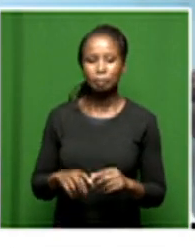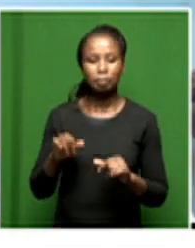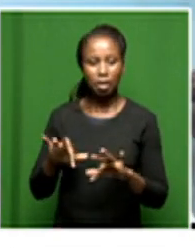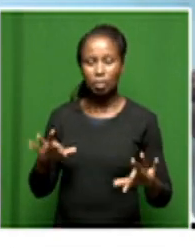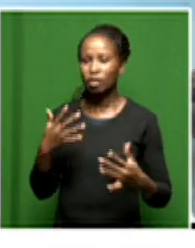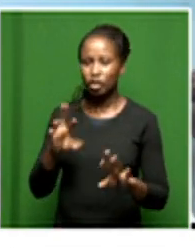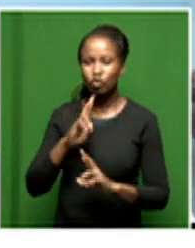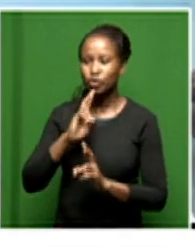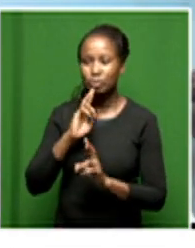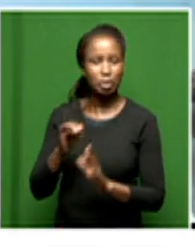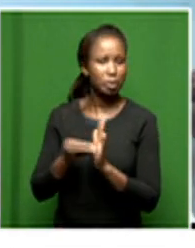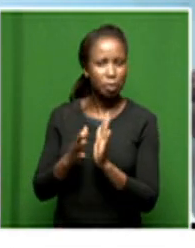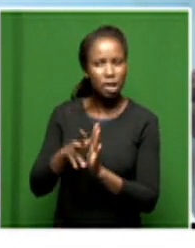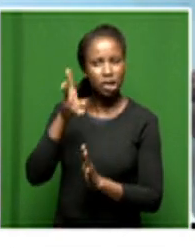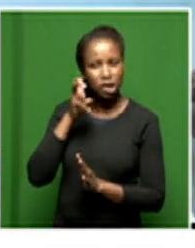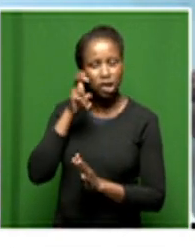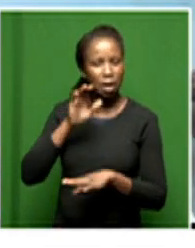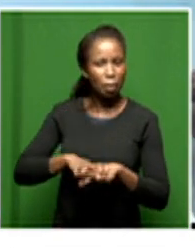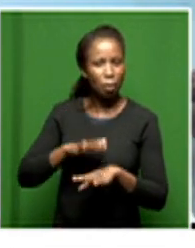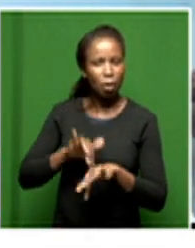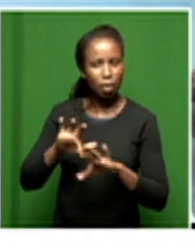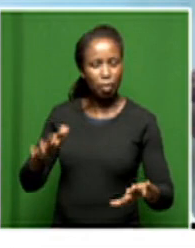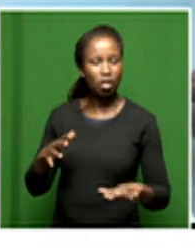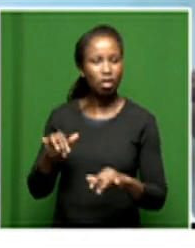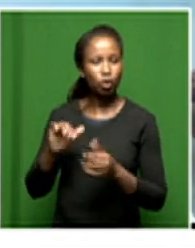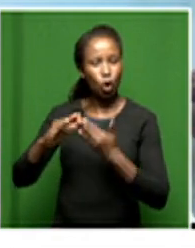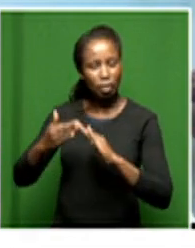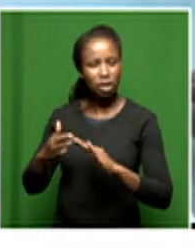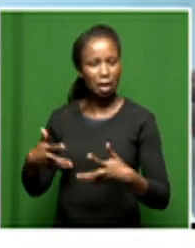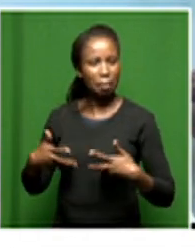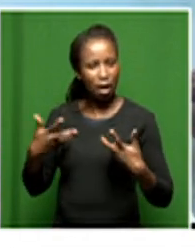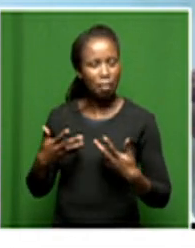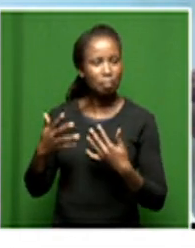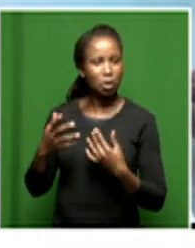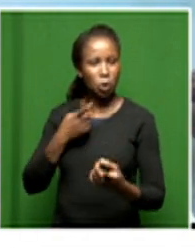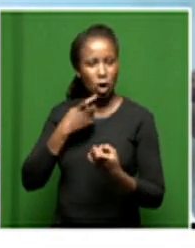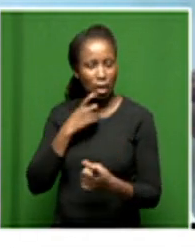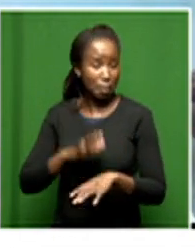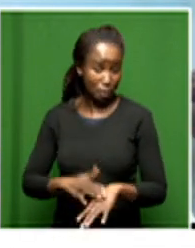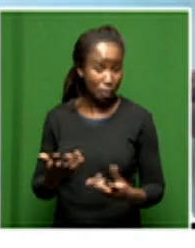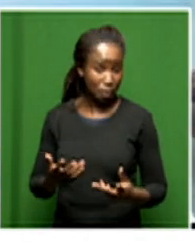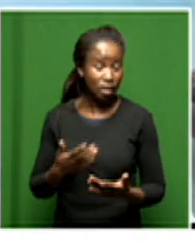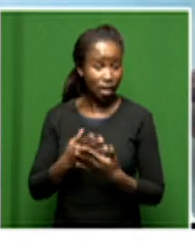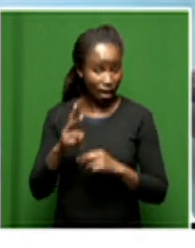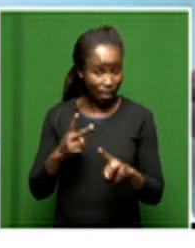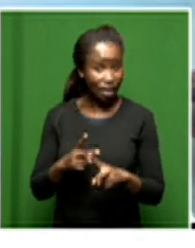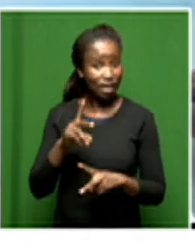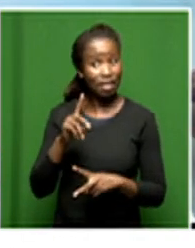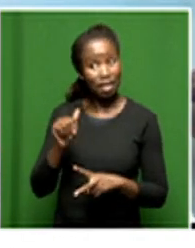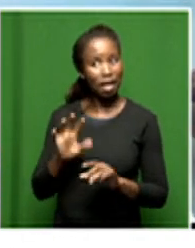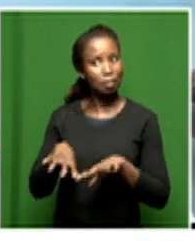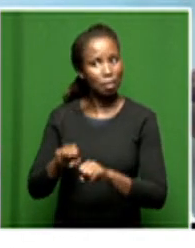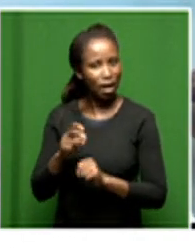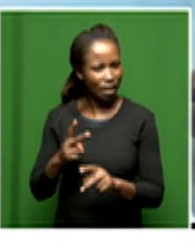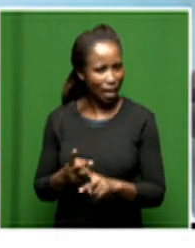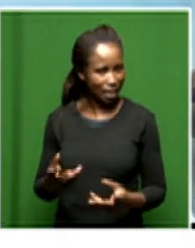report and hear of all the time from residents there, the ANC emerging victorious once more. Yeah, there